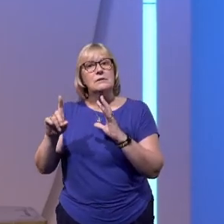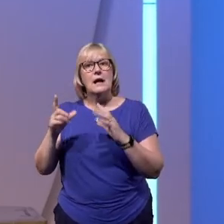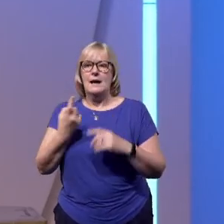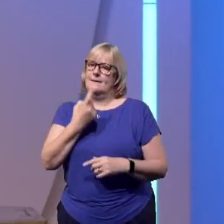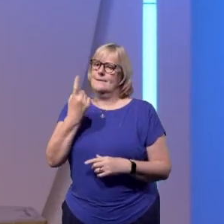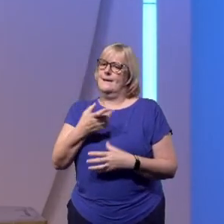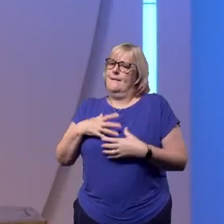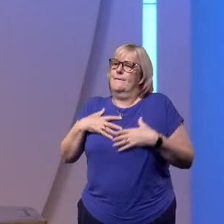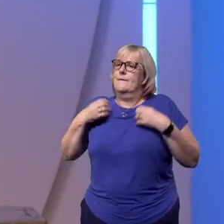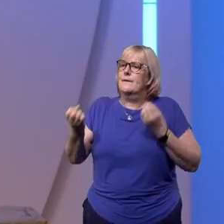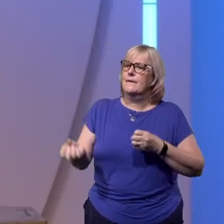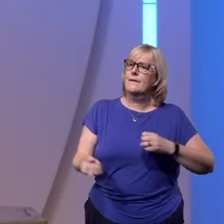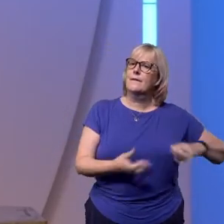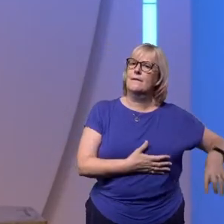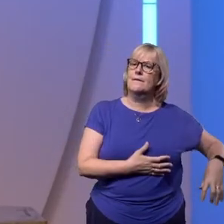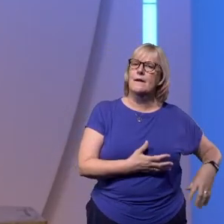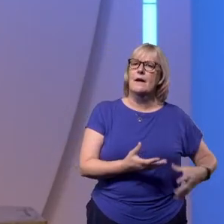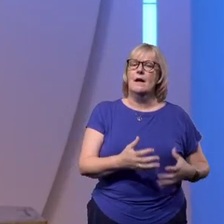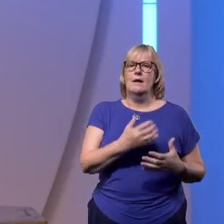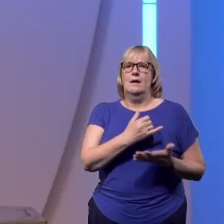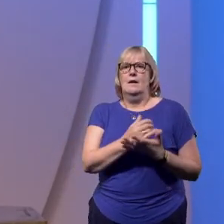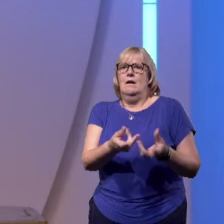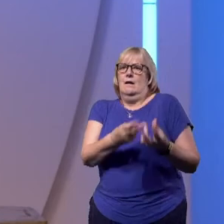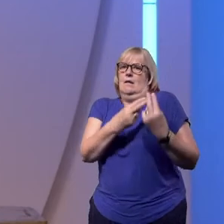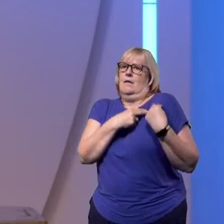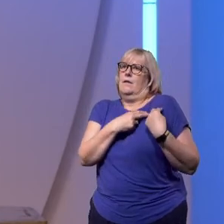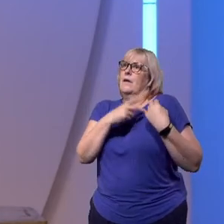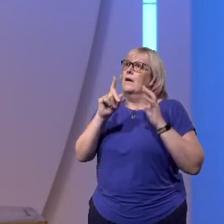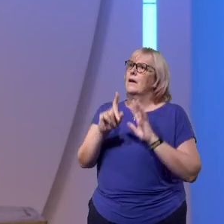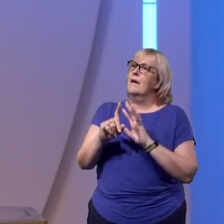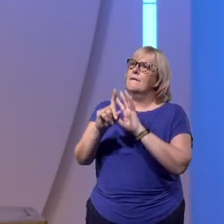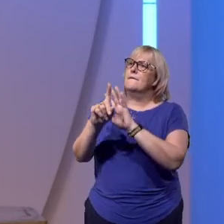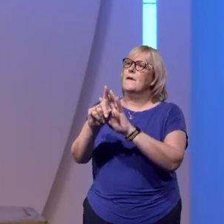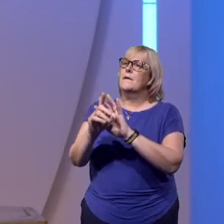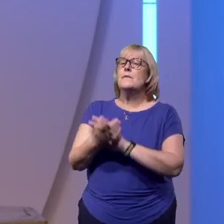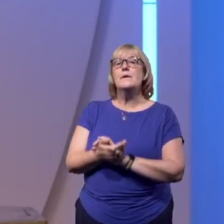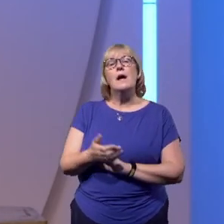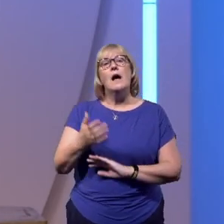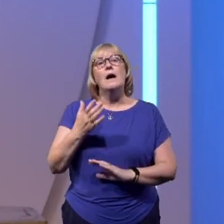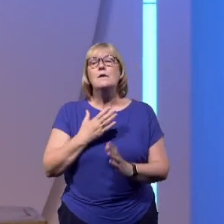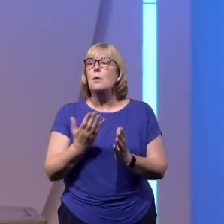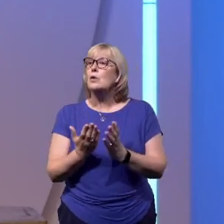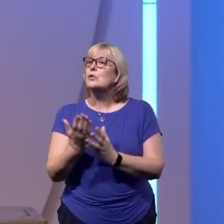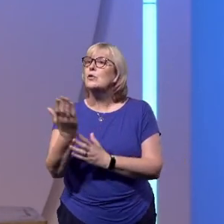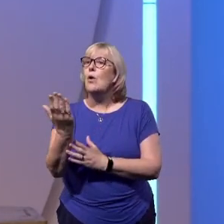up their cross and follow me. What's the choice here? What can you do? What's the two ways of going, verse